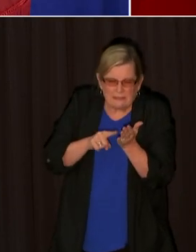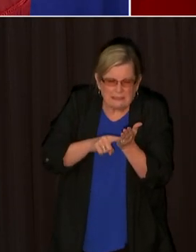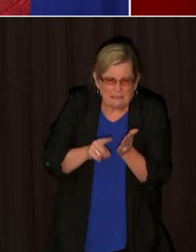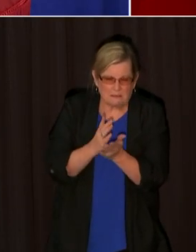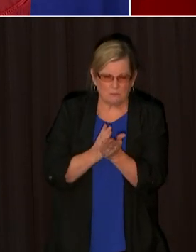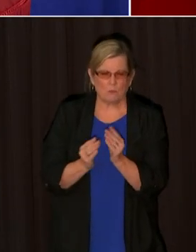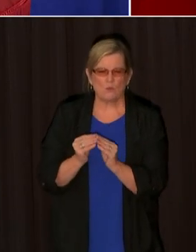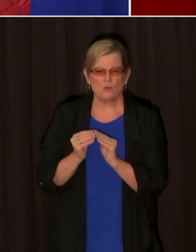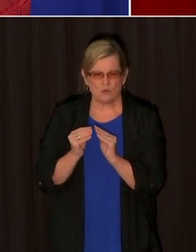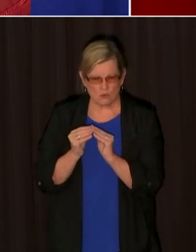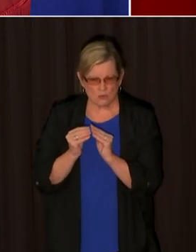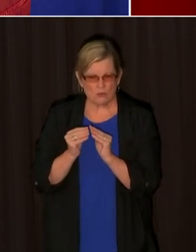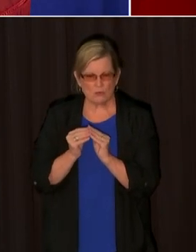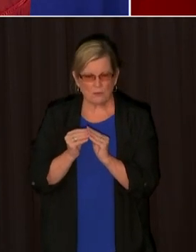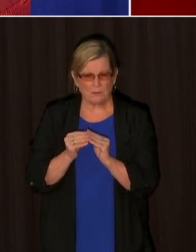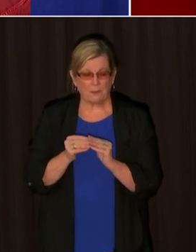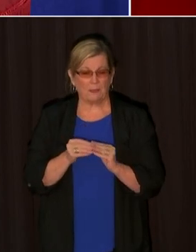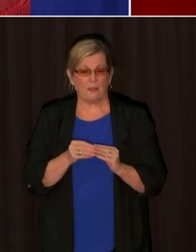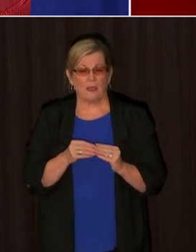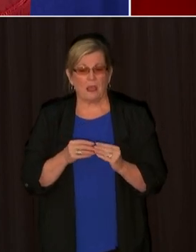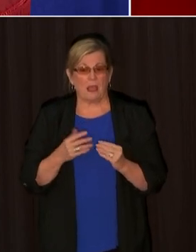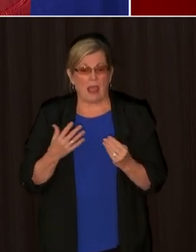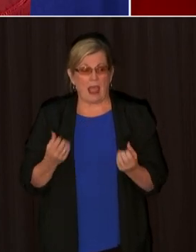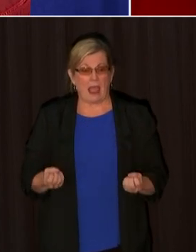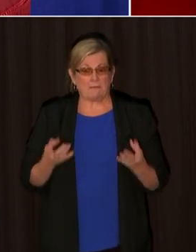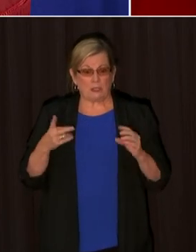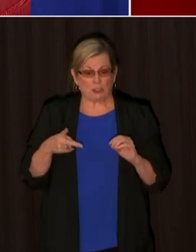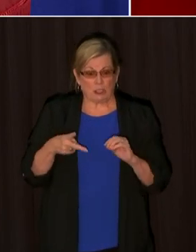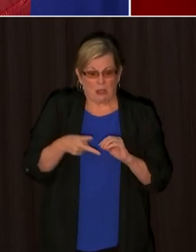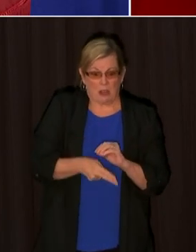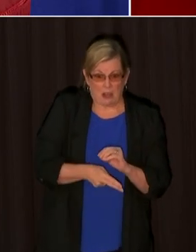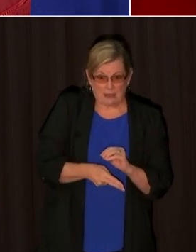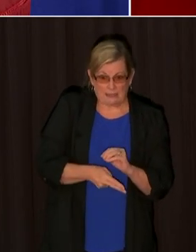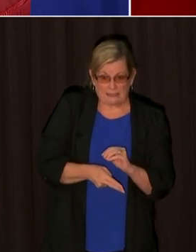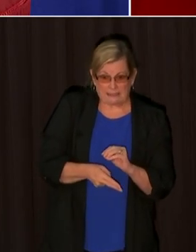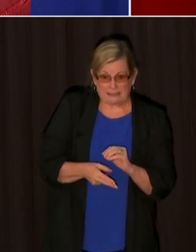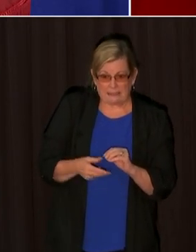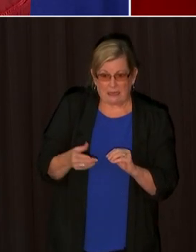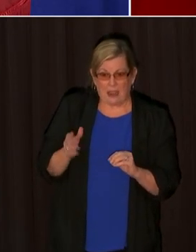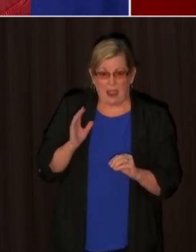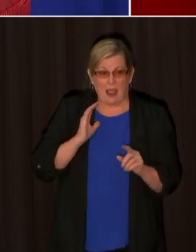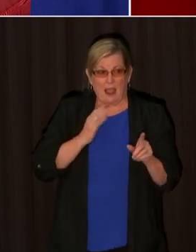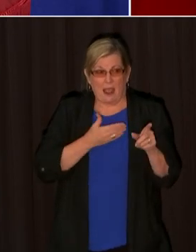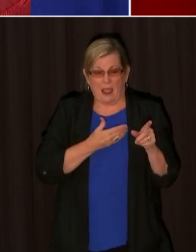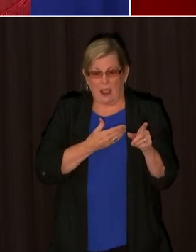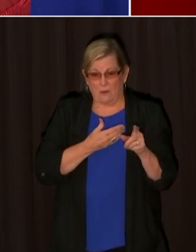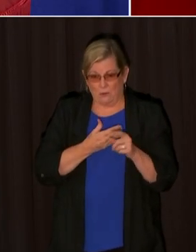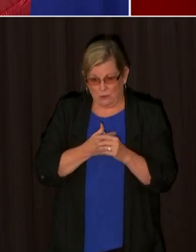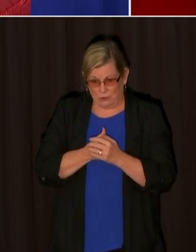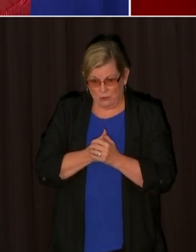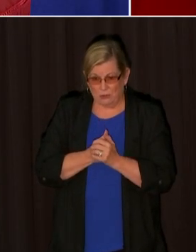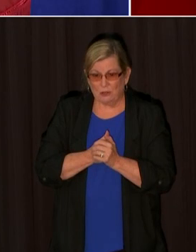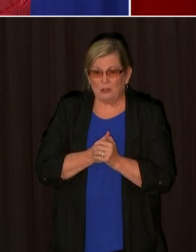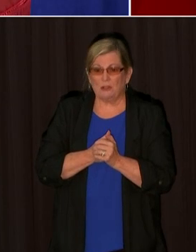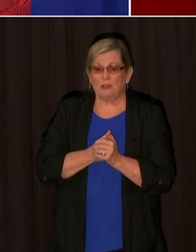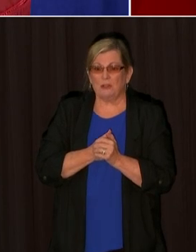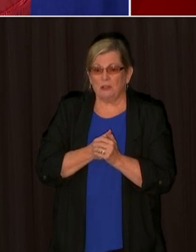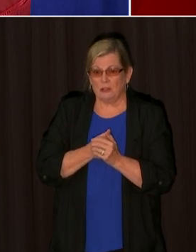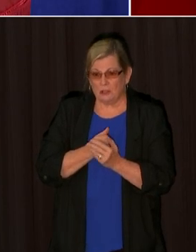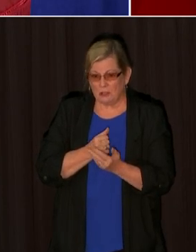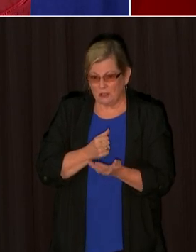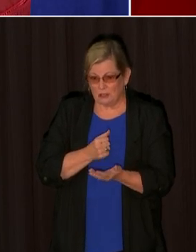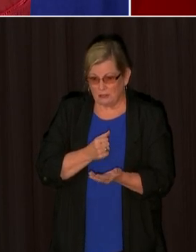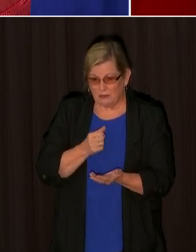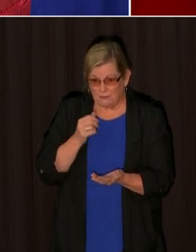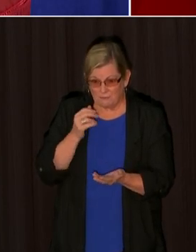of the cuts will mean that our force strength will go down in the upcoming year to levels that it was at